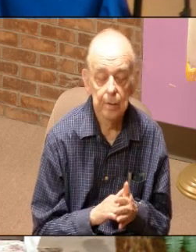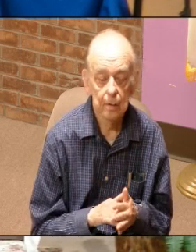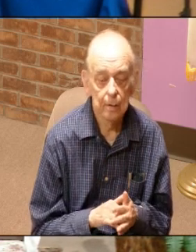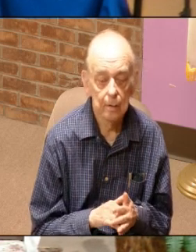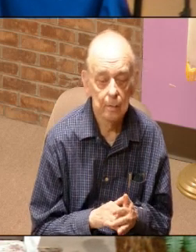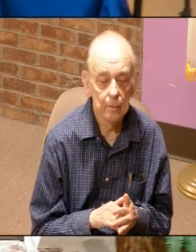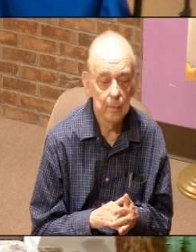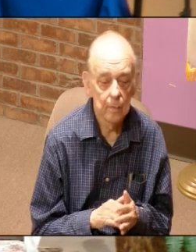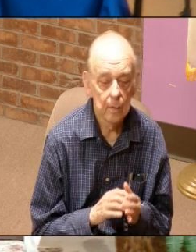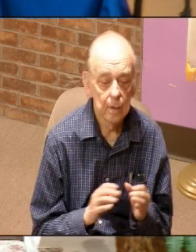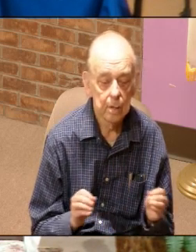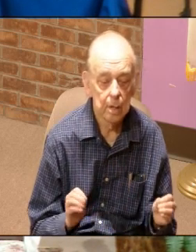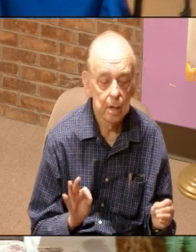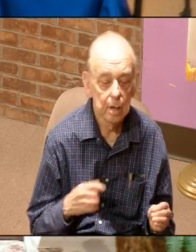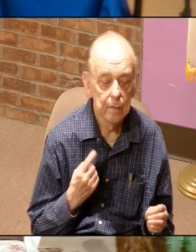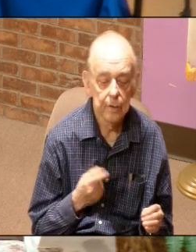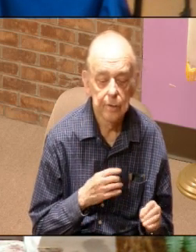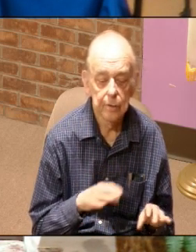And none of us can.